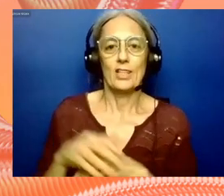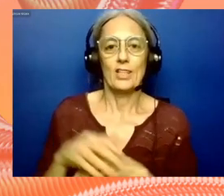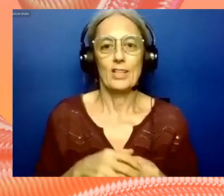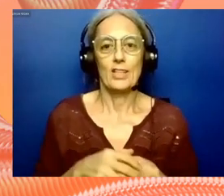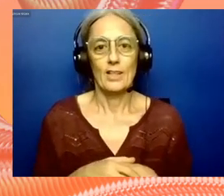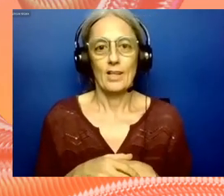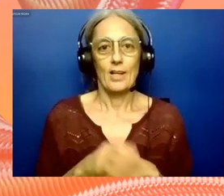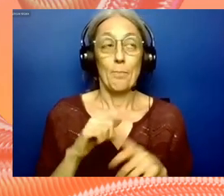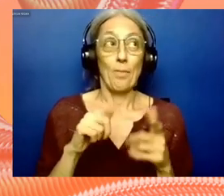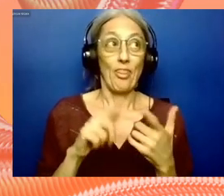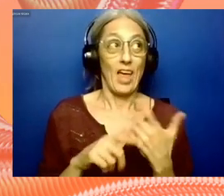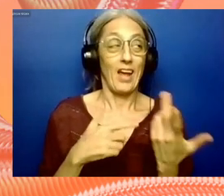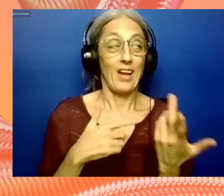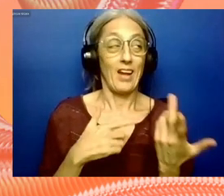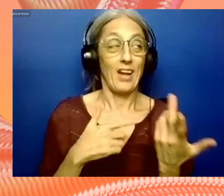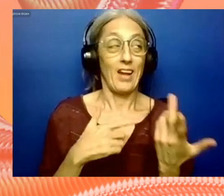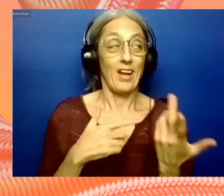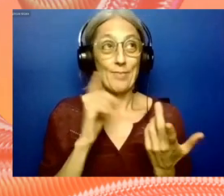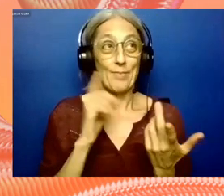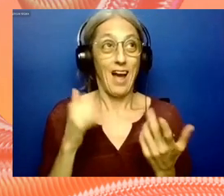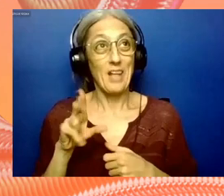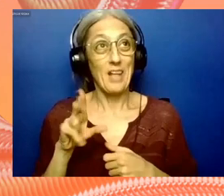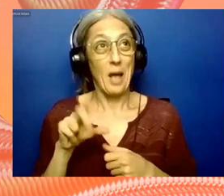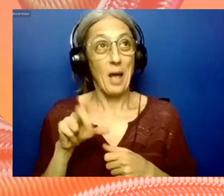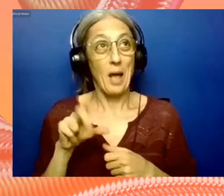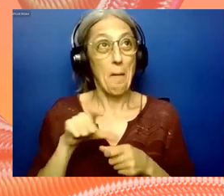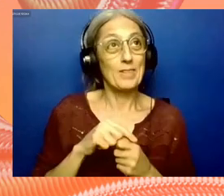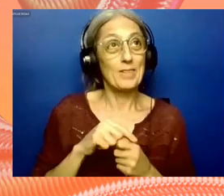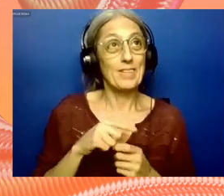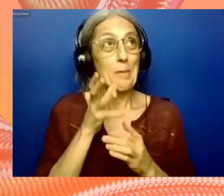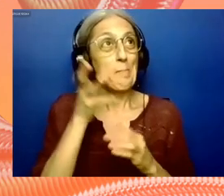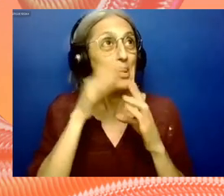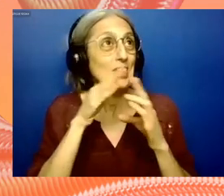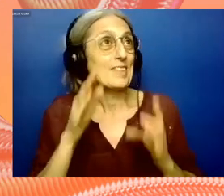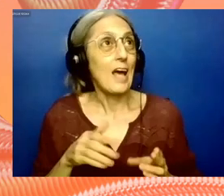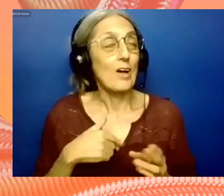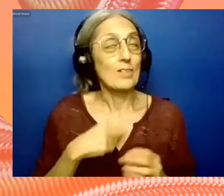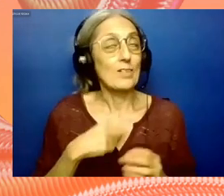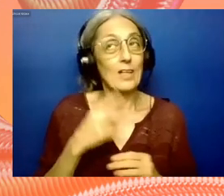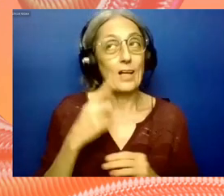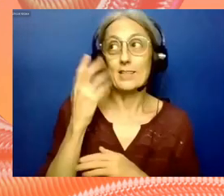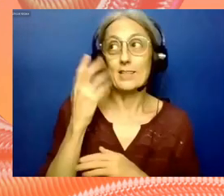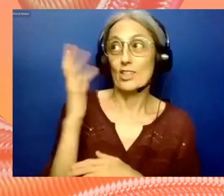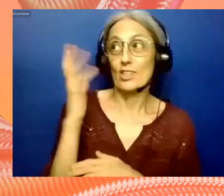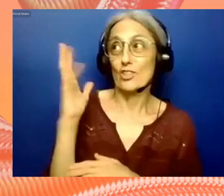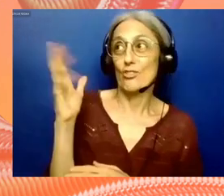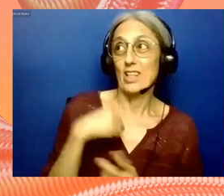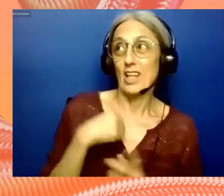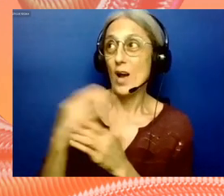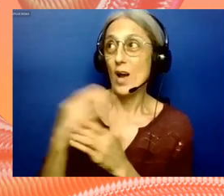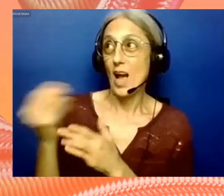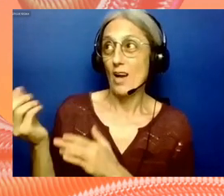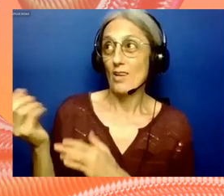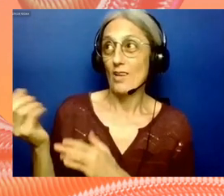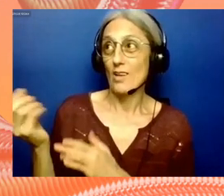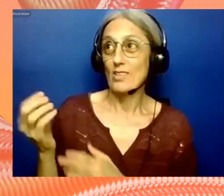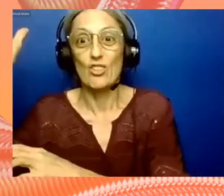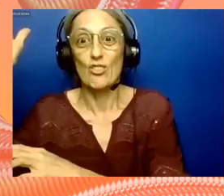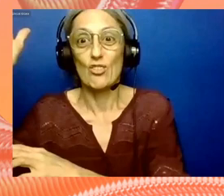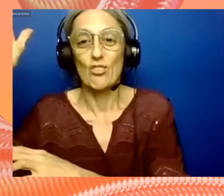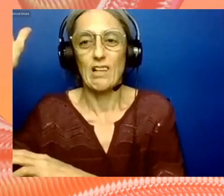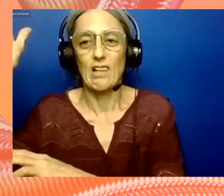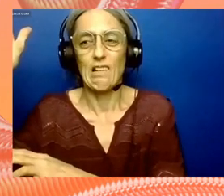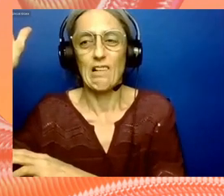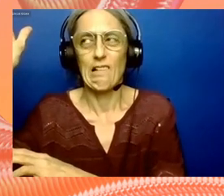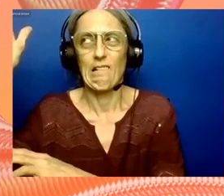the suburbs of my parents' house, just like, okay, you know, this is where I landed. And Octavia would say, you don't know where